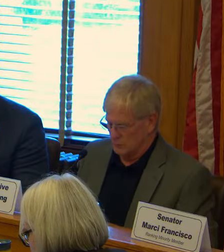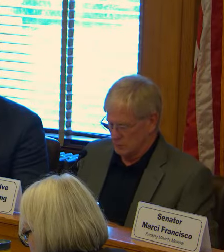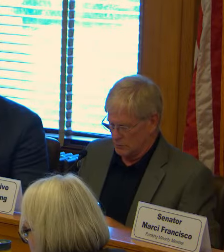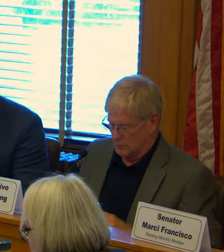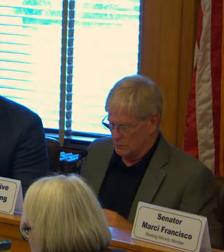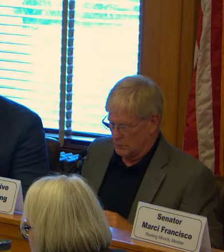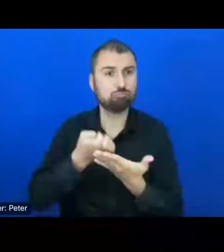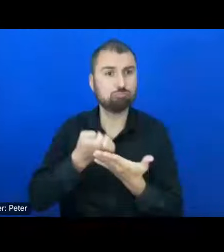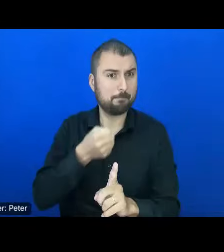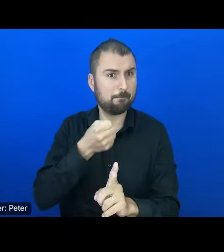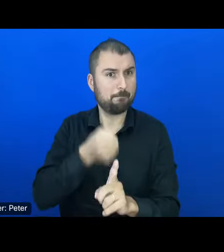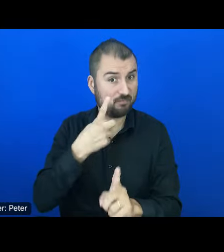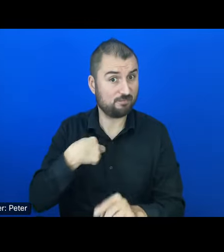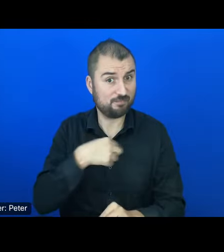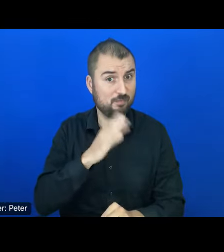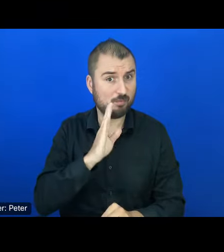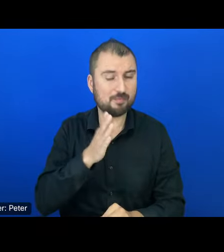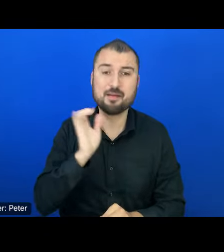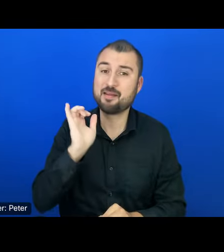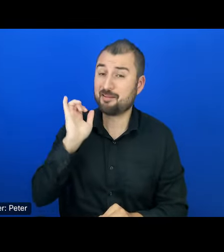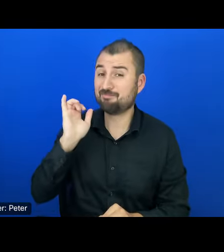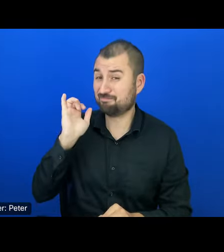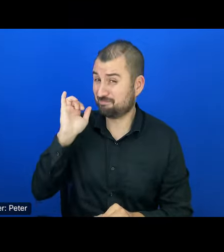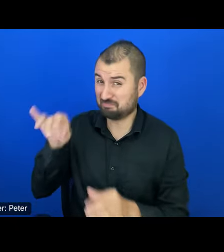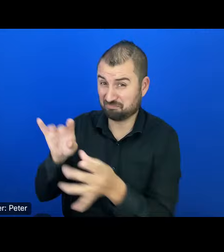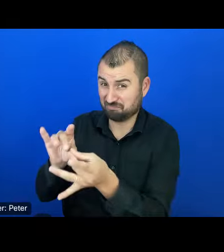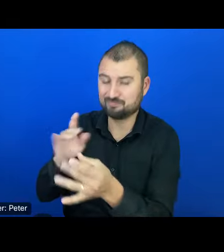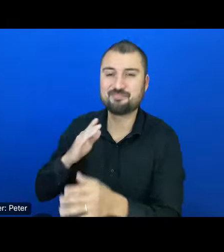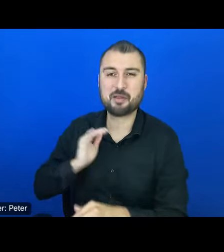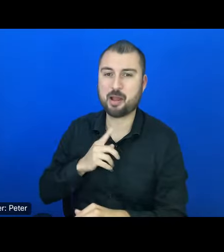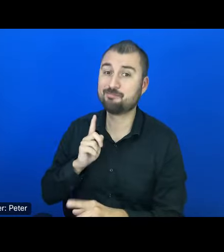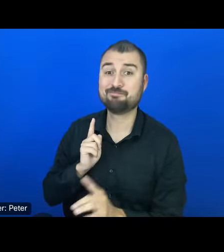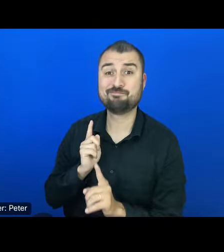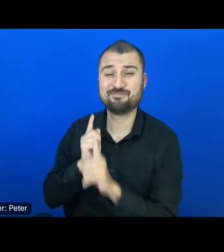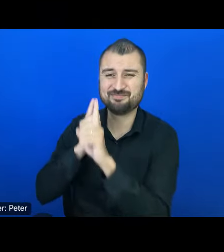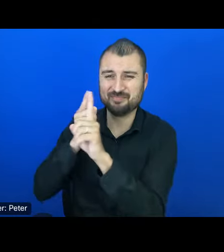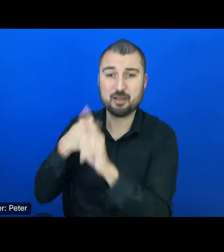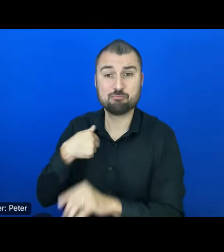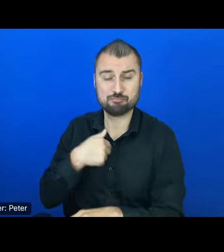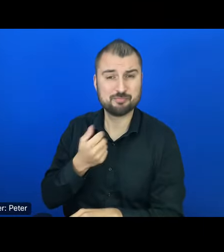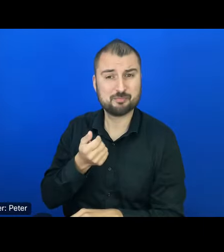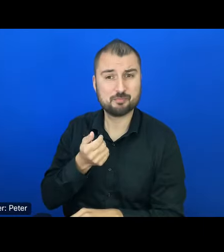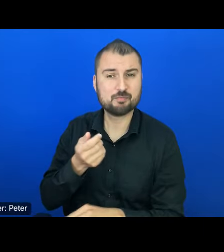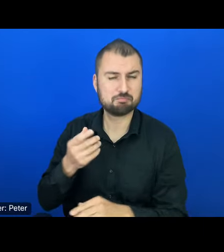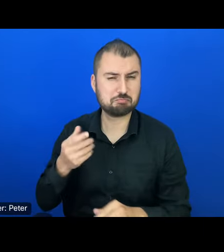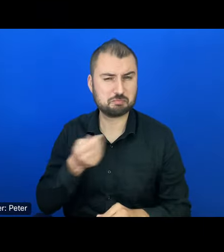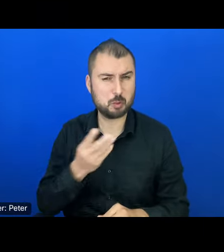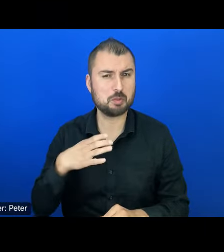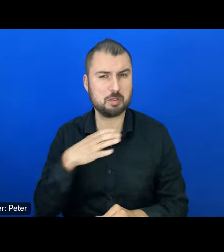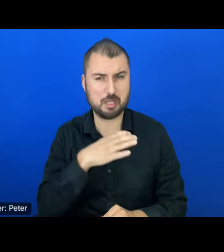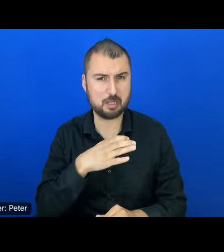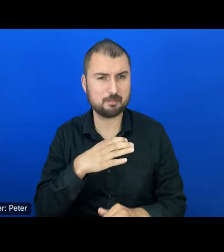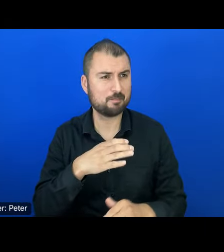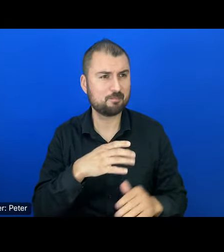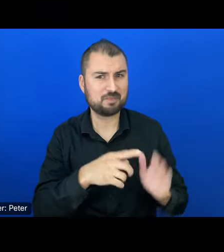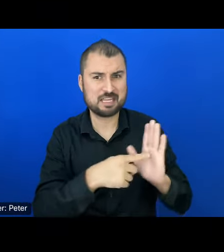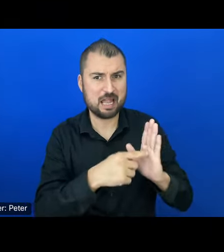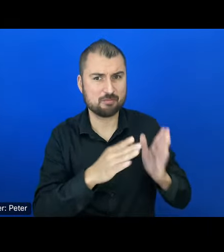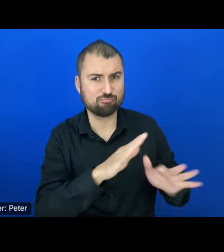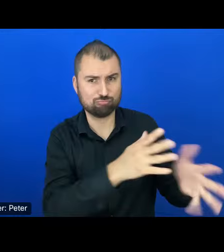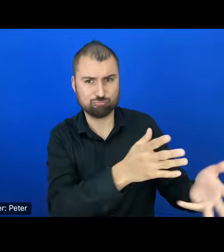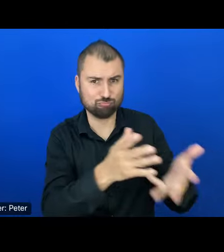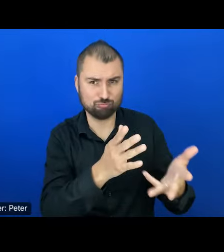Yep, so that's a kind of an aspiration. We've had some conversations with members of the congressional delegation, and those members